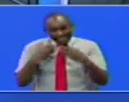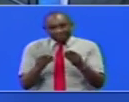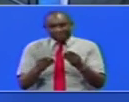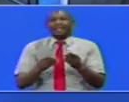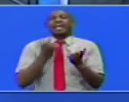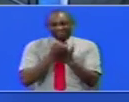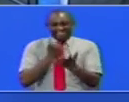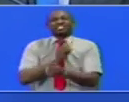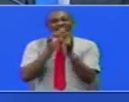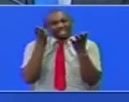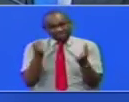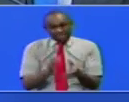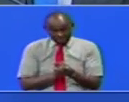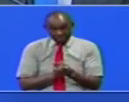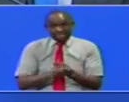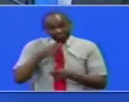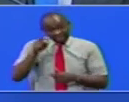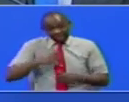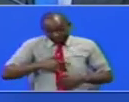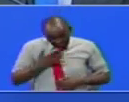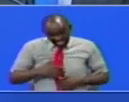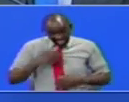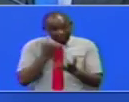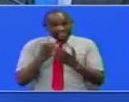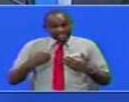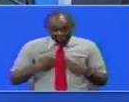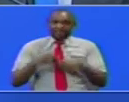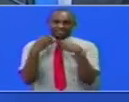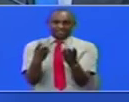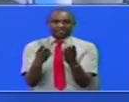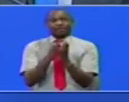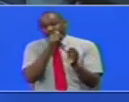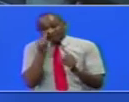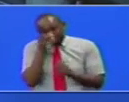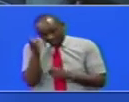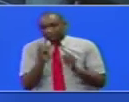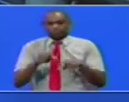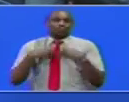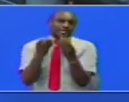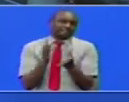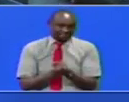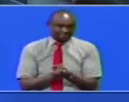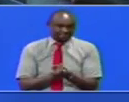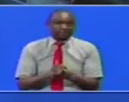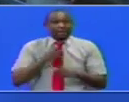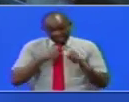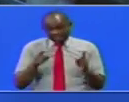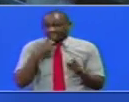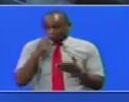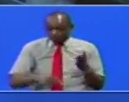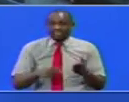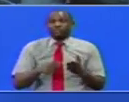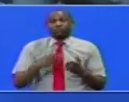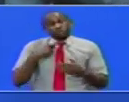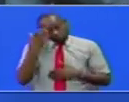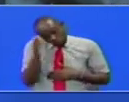primary evidence. Then if there's any secondary evidence he feels that he can give in camera, then maybe that opportunity will be available to him. But we are not very, very sure